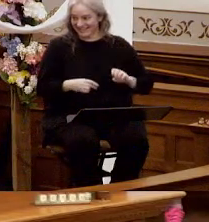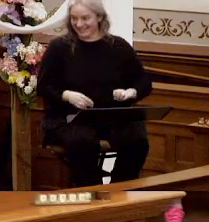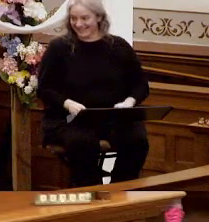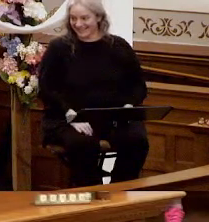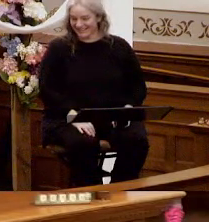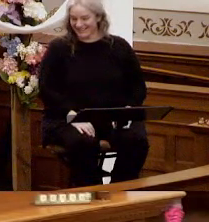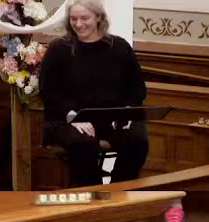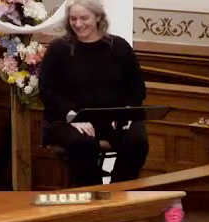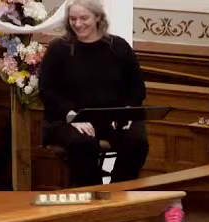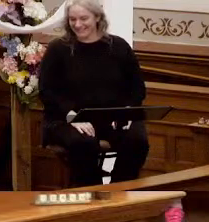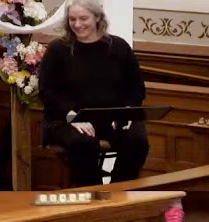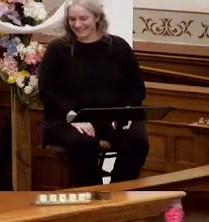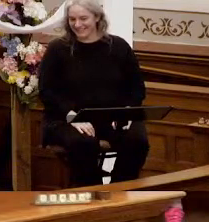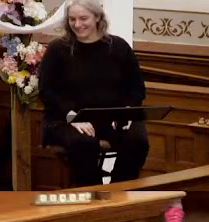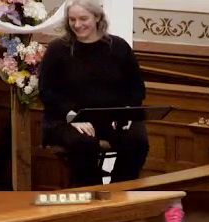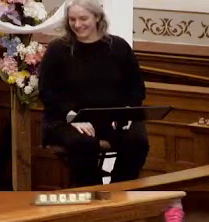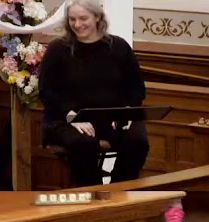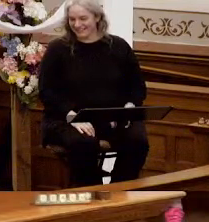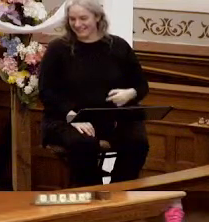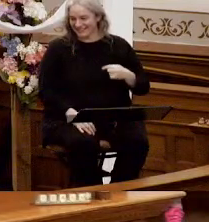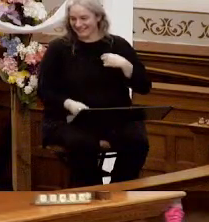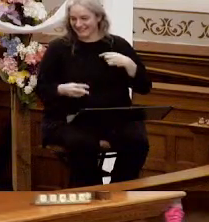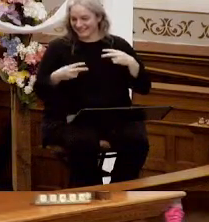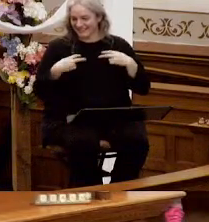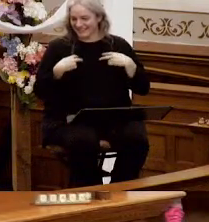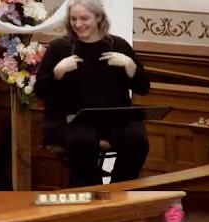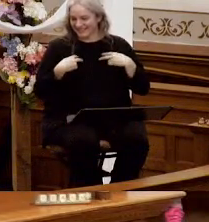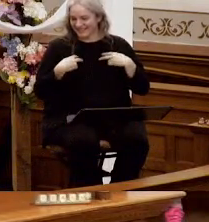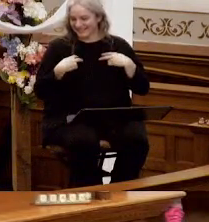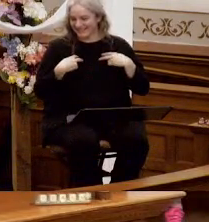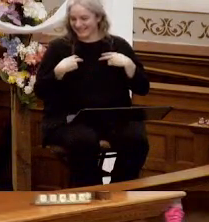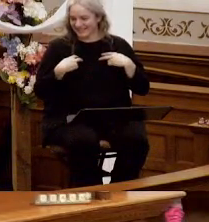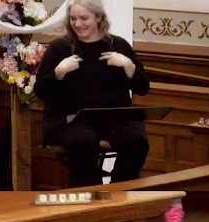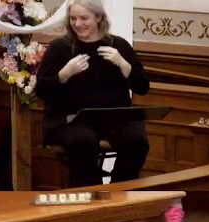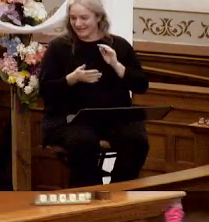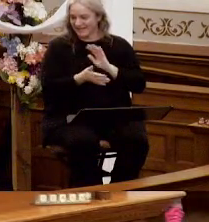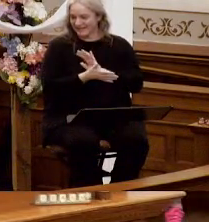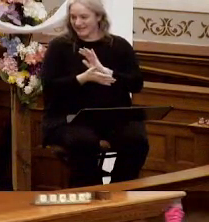Yeah. I've got